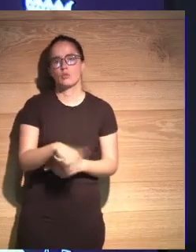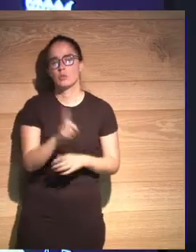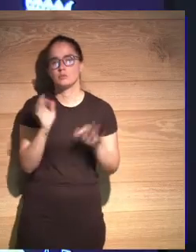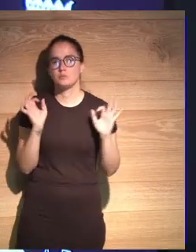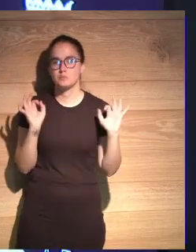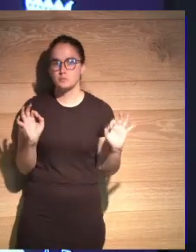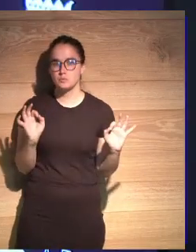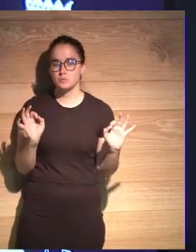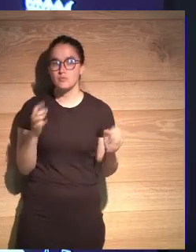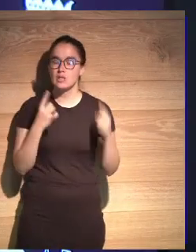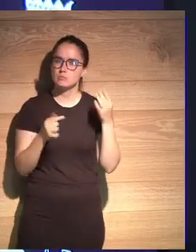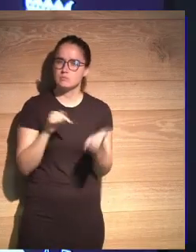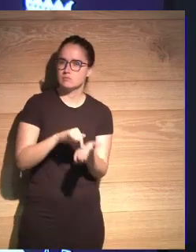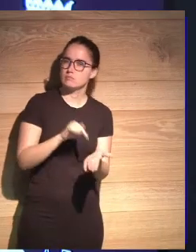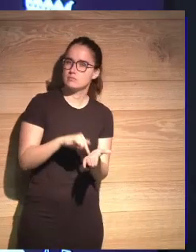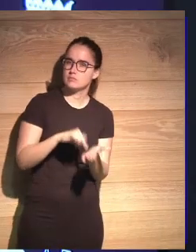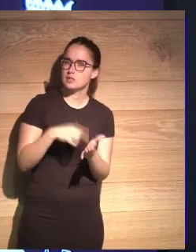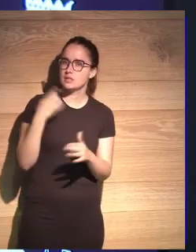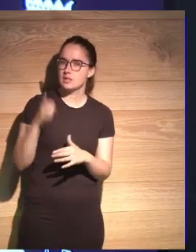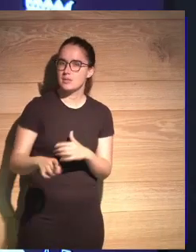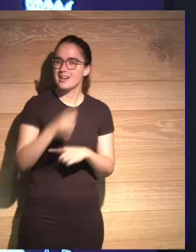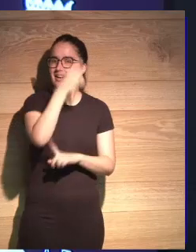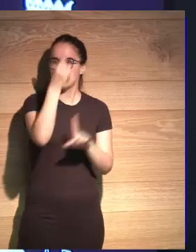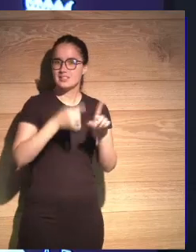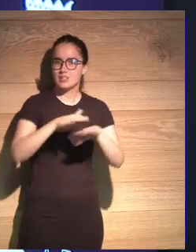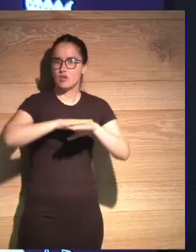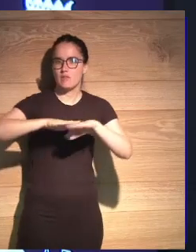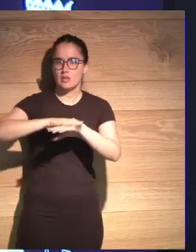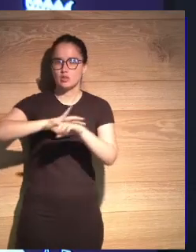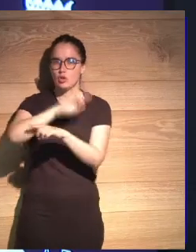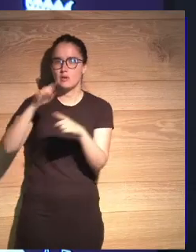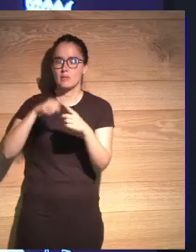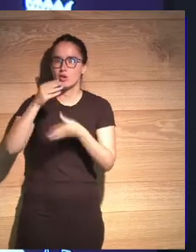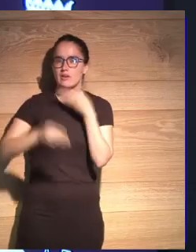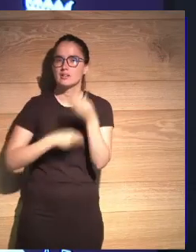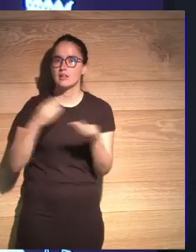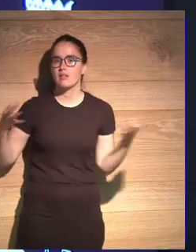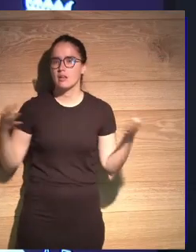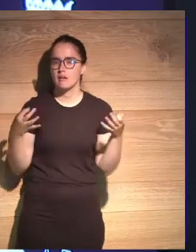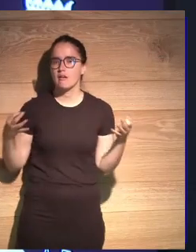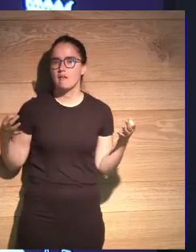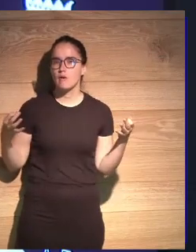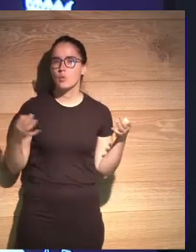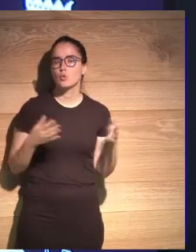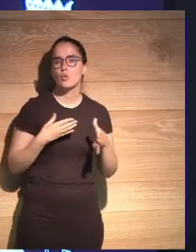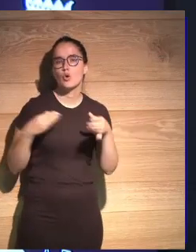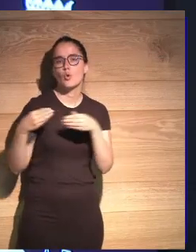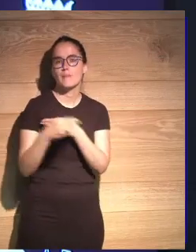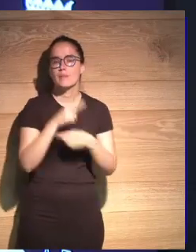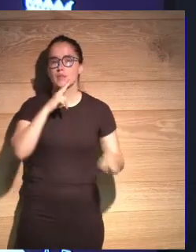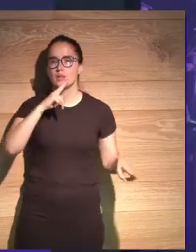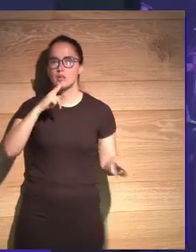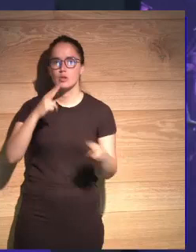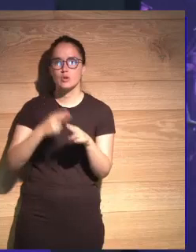but they are not simple, so they are demanding. In the basic design, first thing you